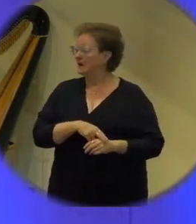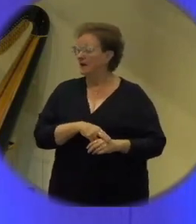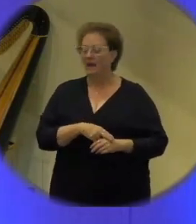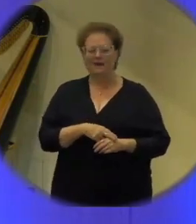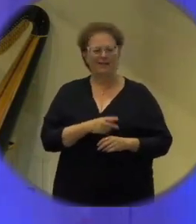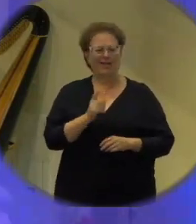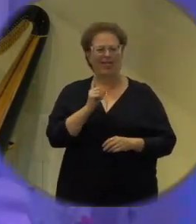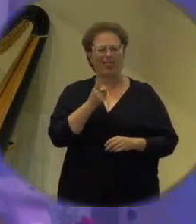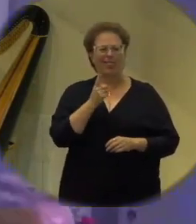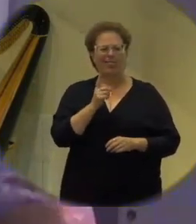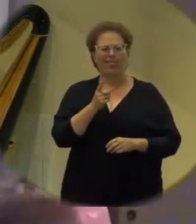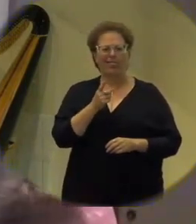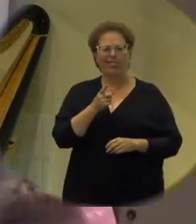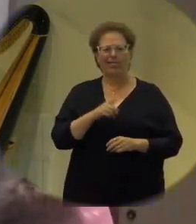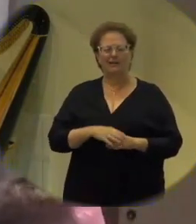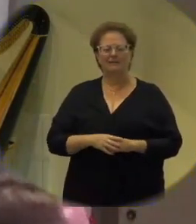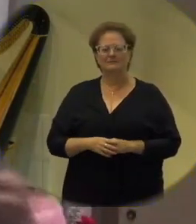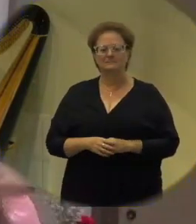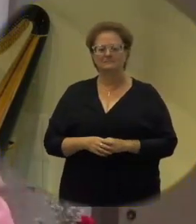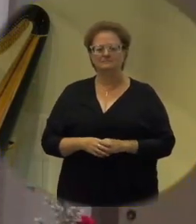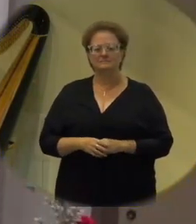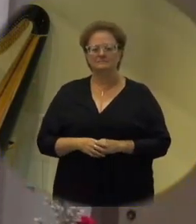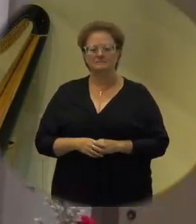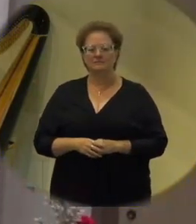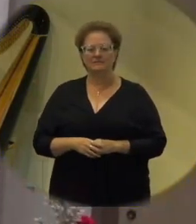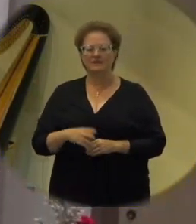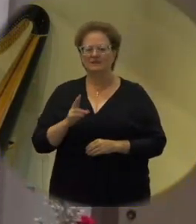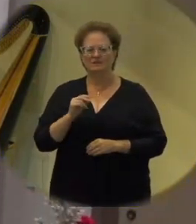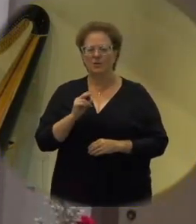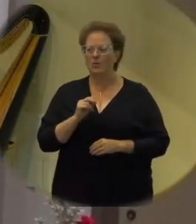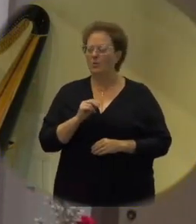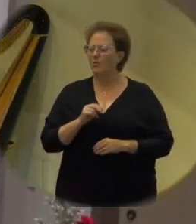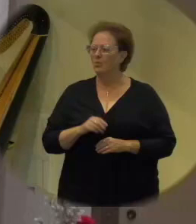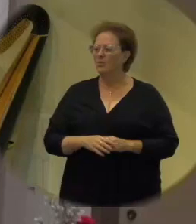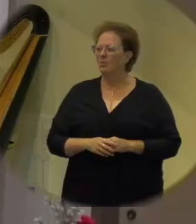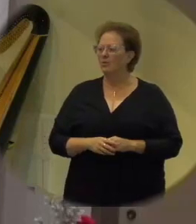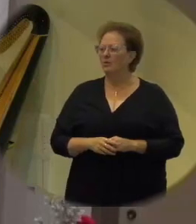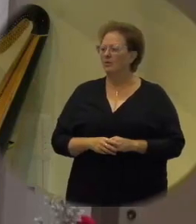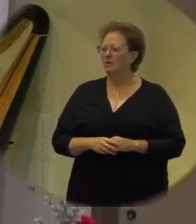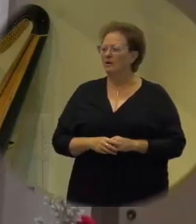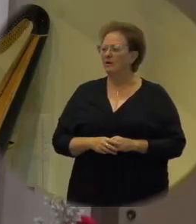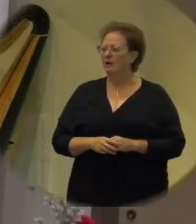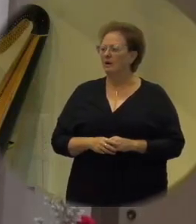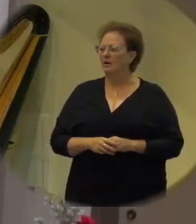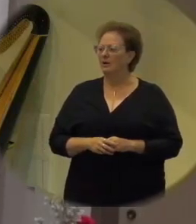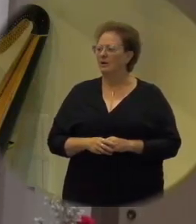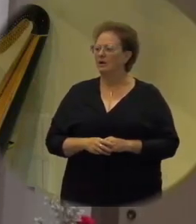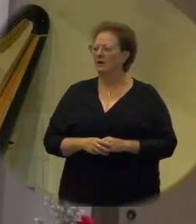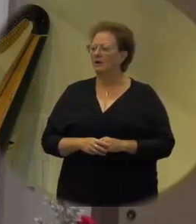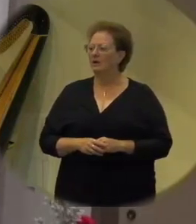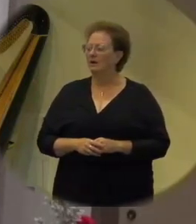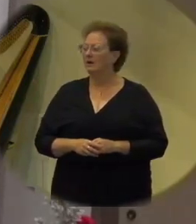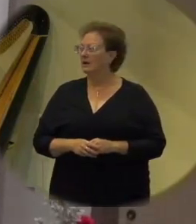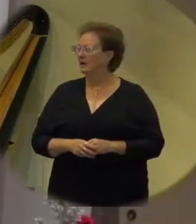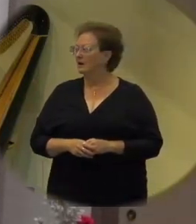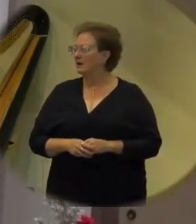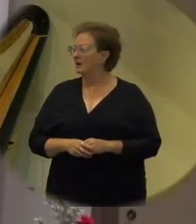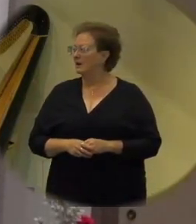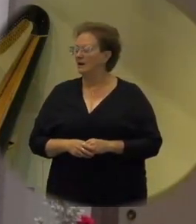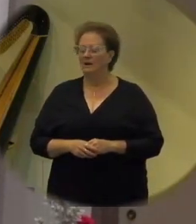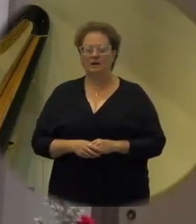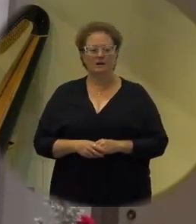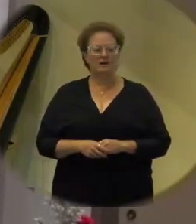like he's wagging his finger at us. I think we're wrong on that because, first of all, it's not, the word is not go. Like